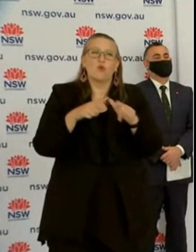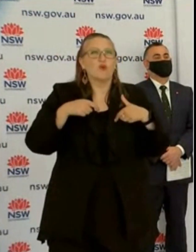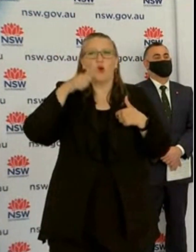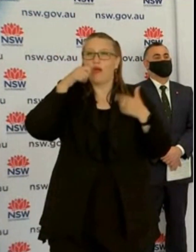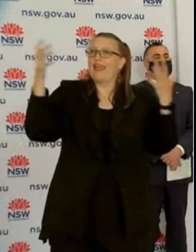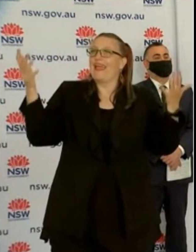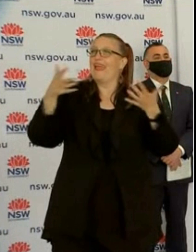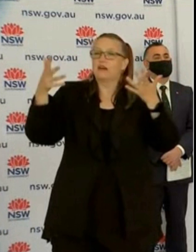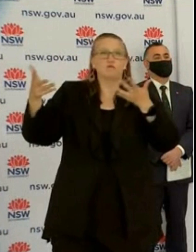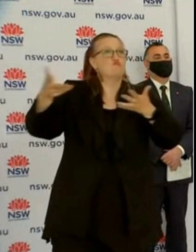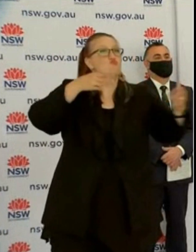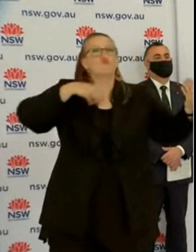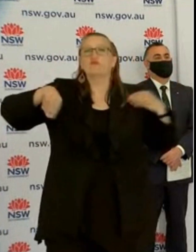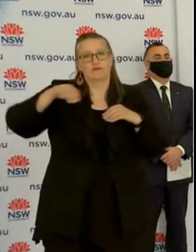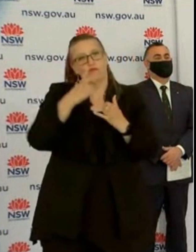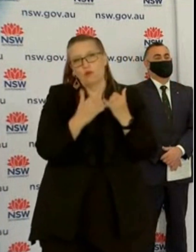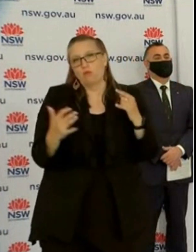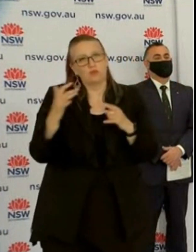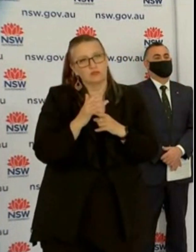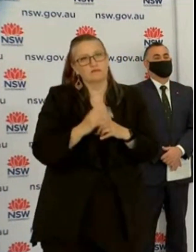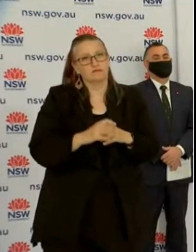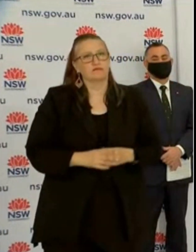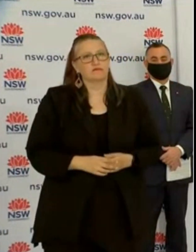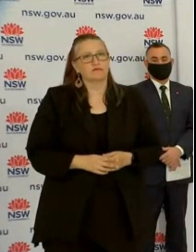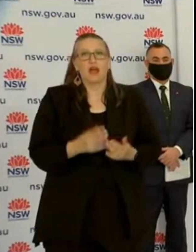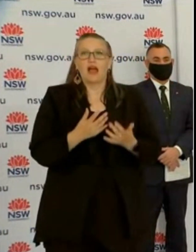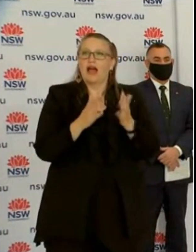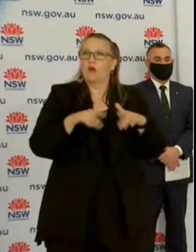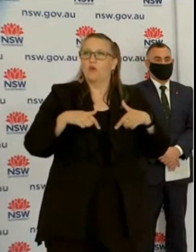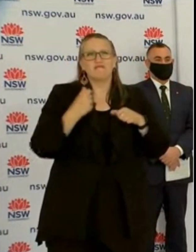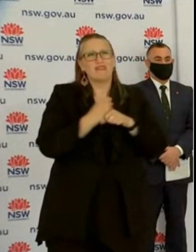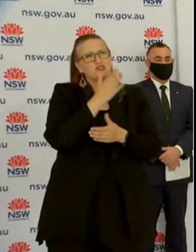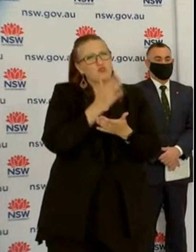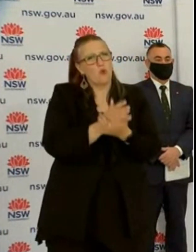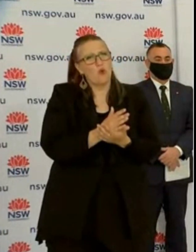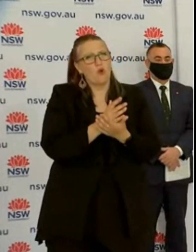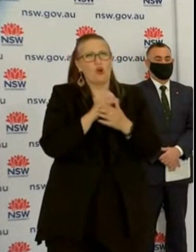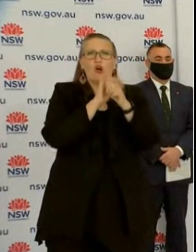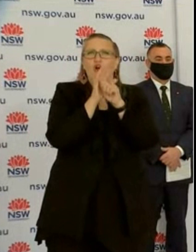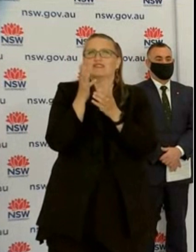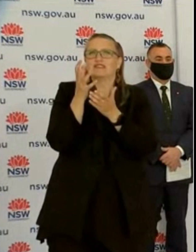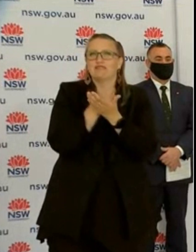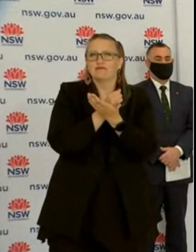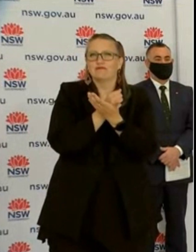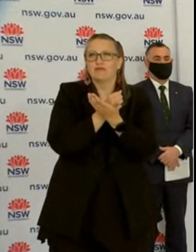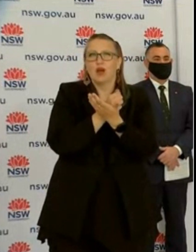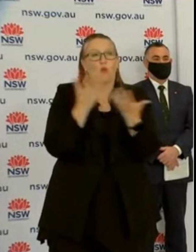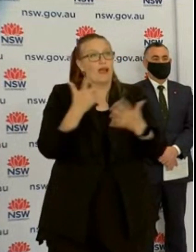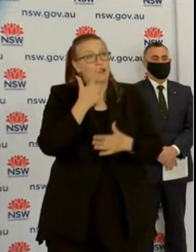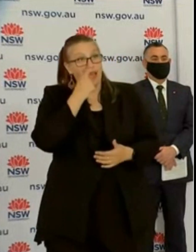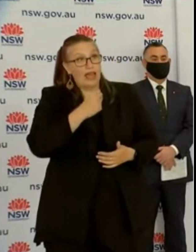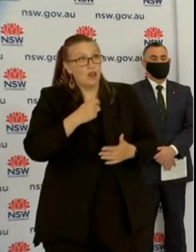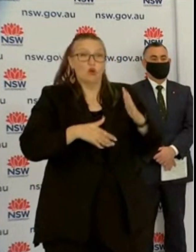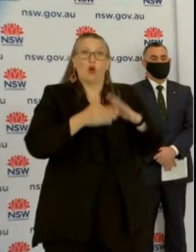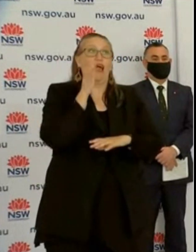important, and that's certainly a key element of COVID-safe practices in schools, having where it's possible outdoor